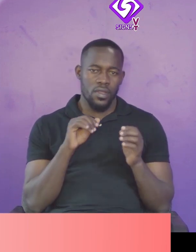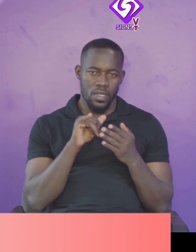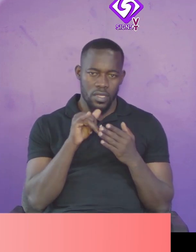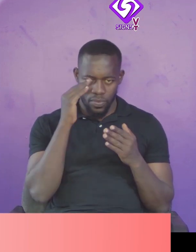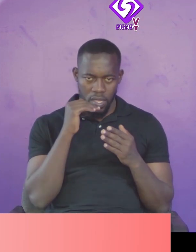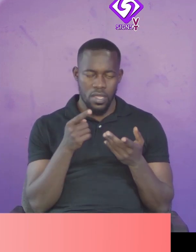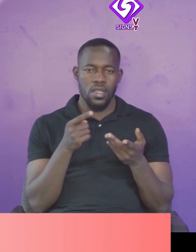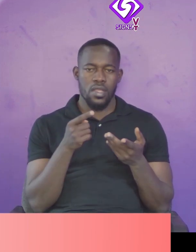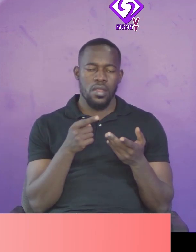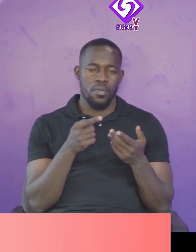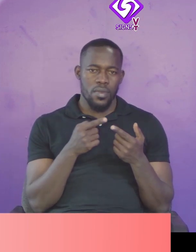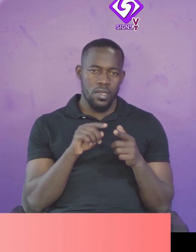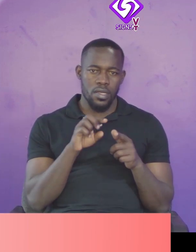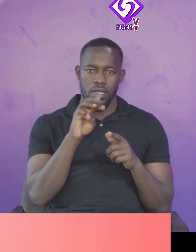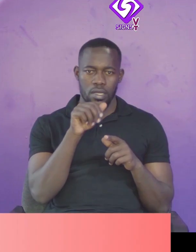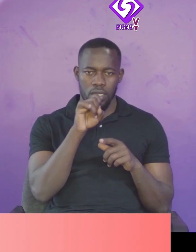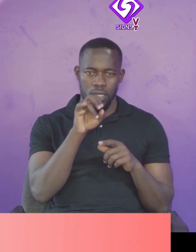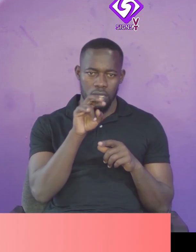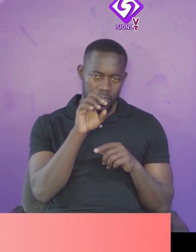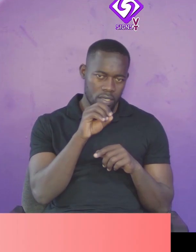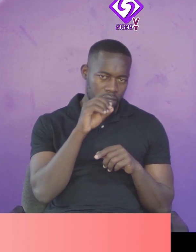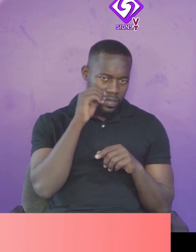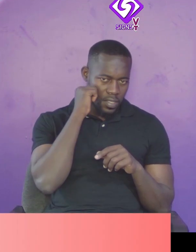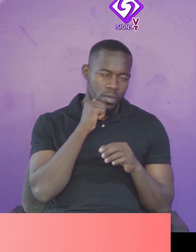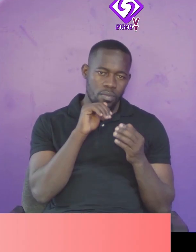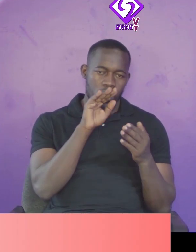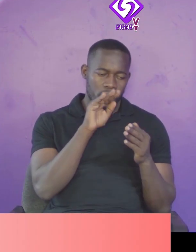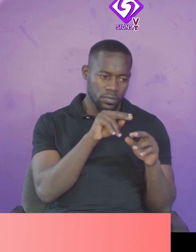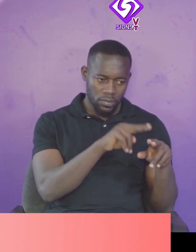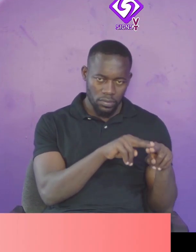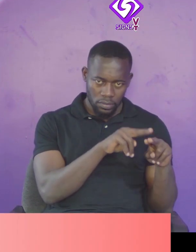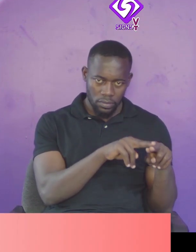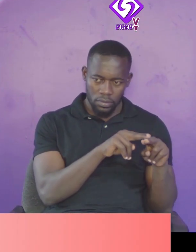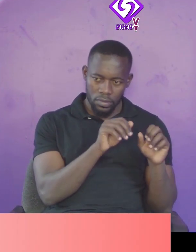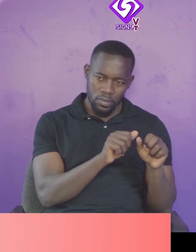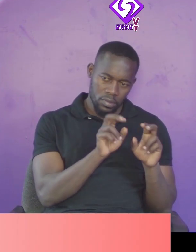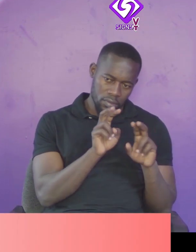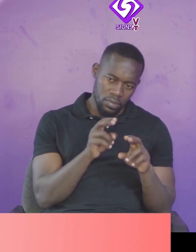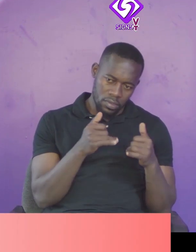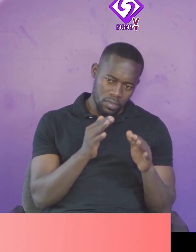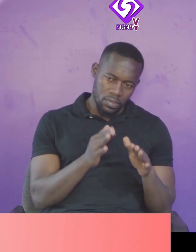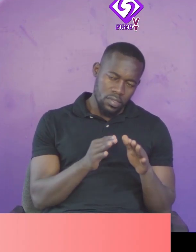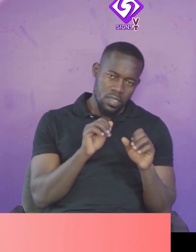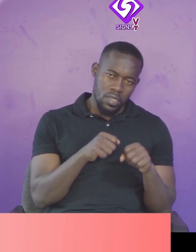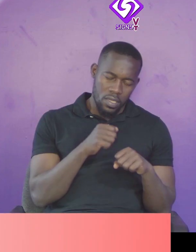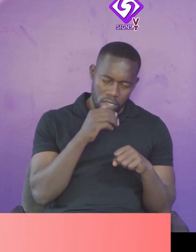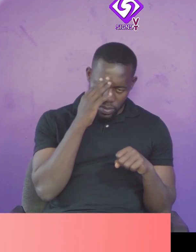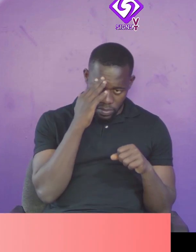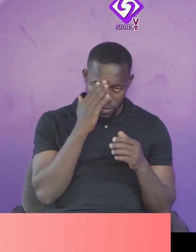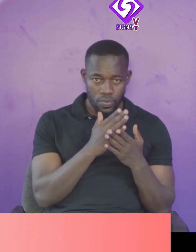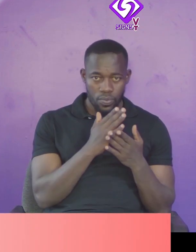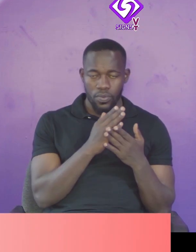him. Kobe Maino has been so sad on the bench. You could look at the player and know that the player is really out